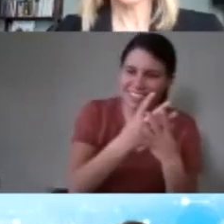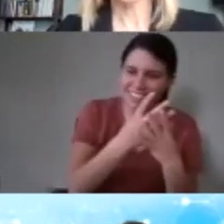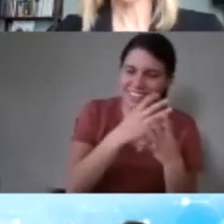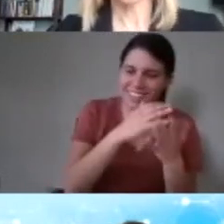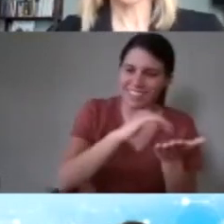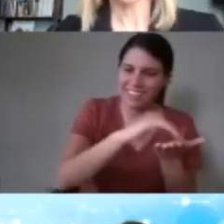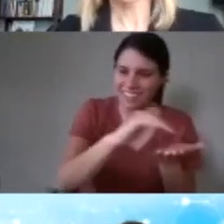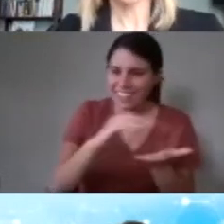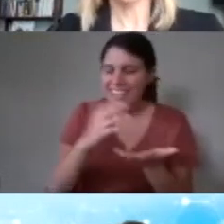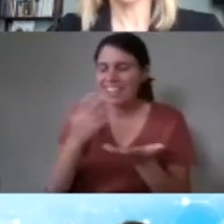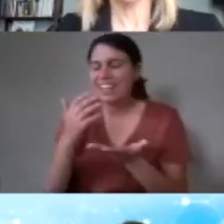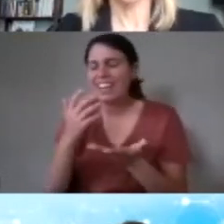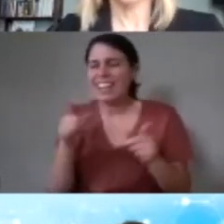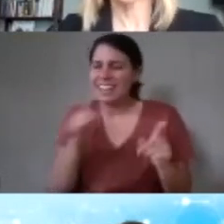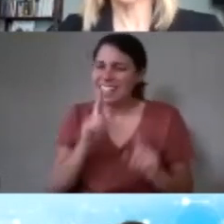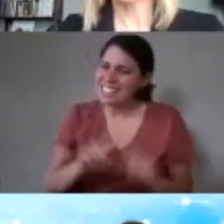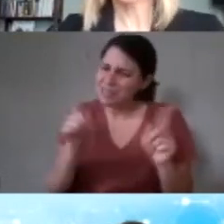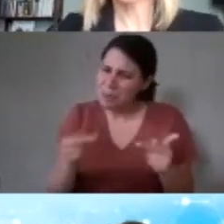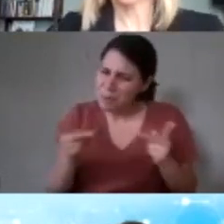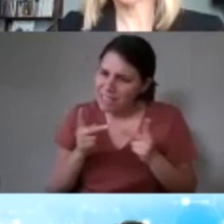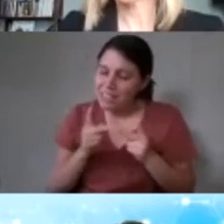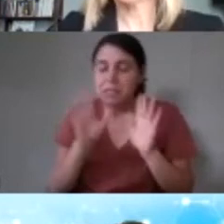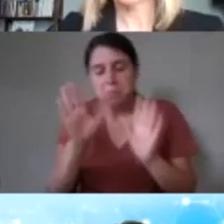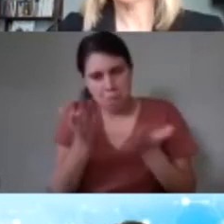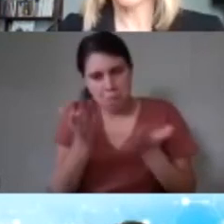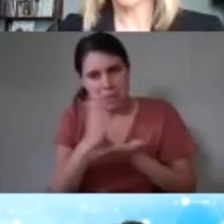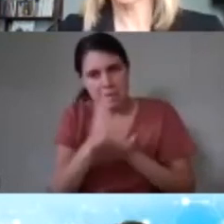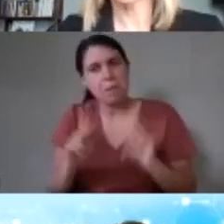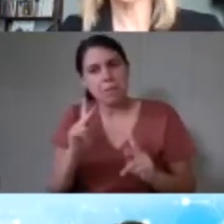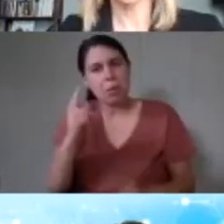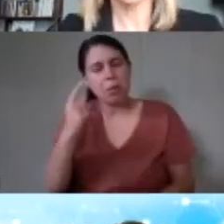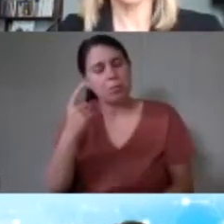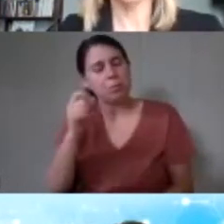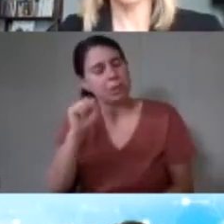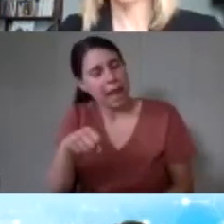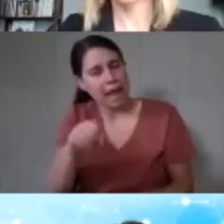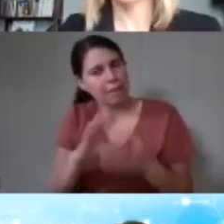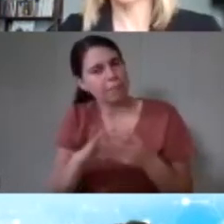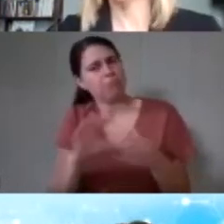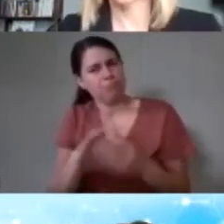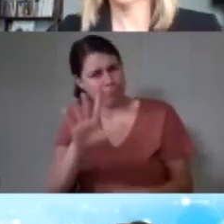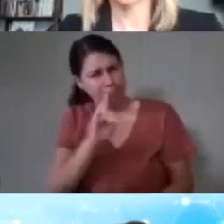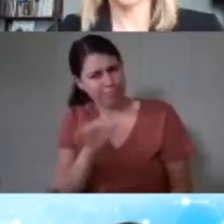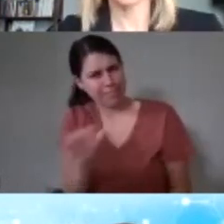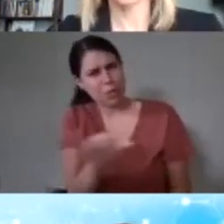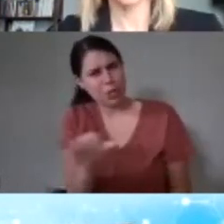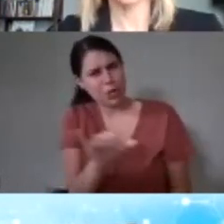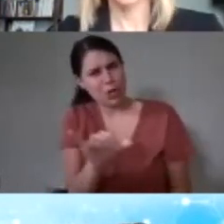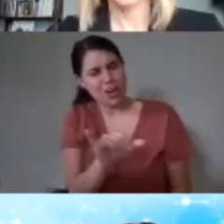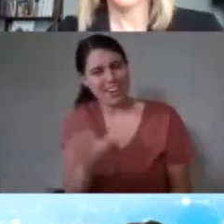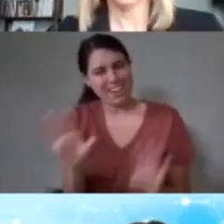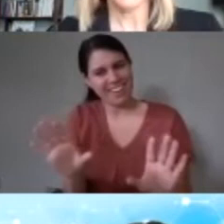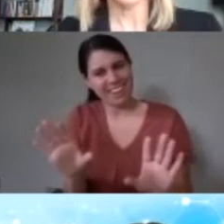definitely very different places, although one could argue that there are some common factors between being in a domiciliary